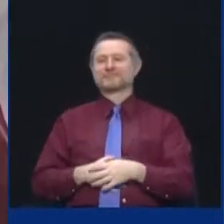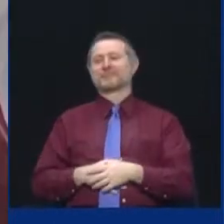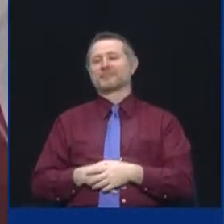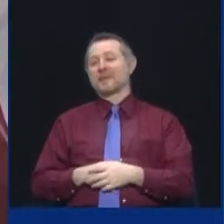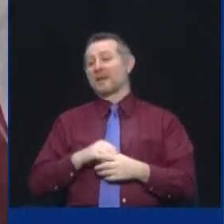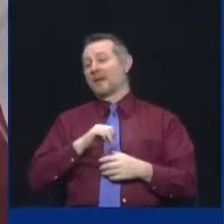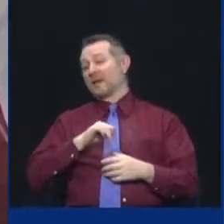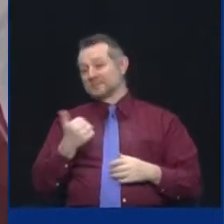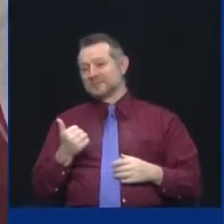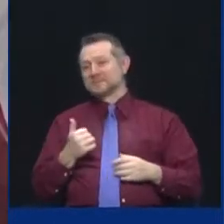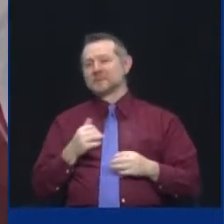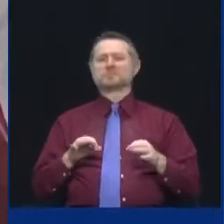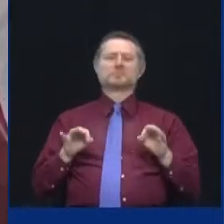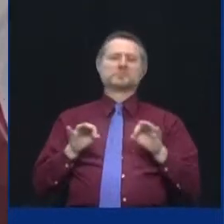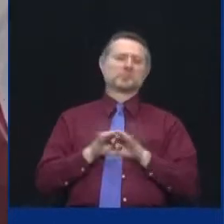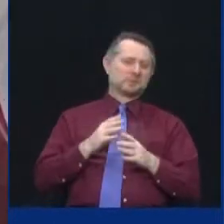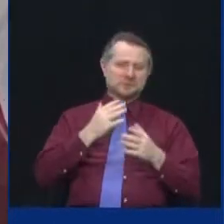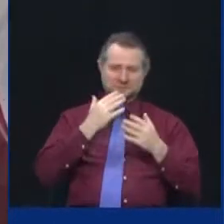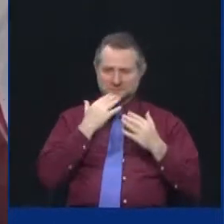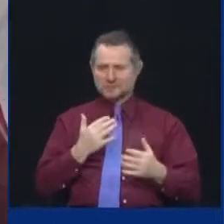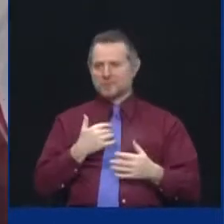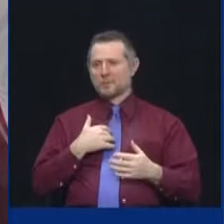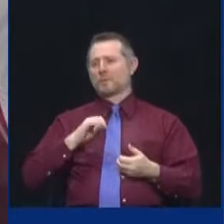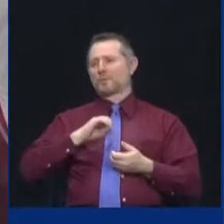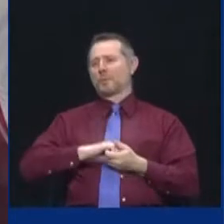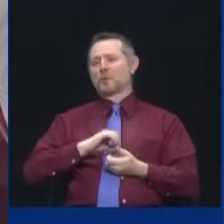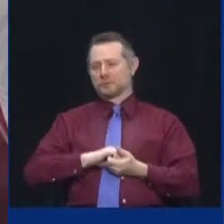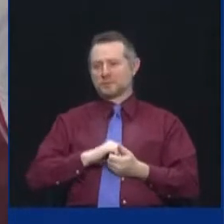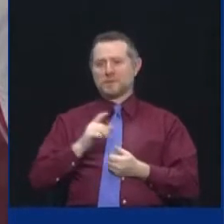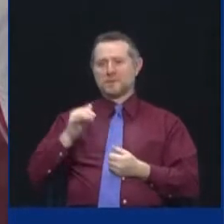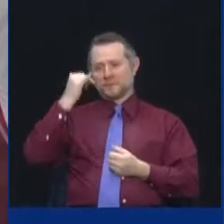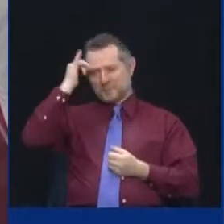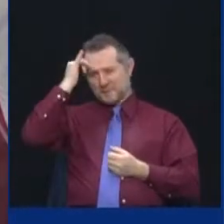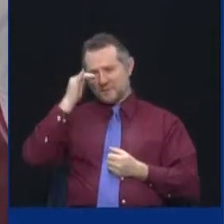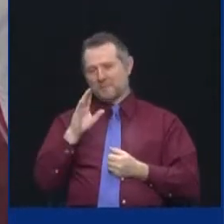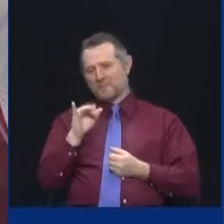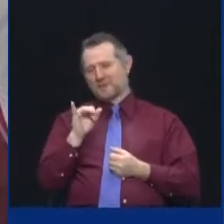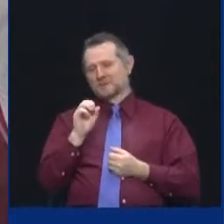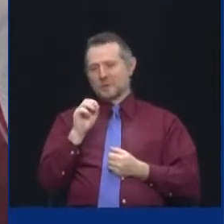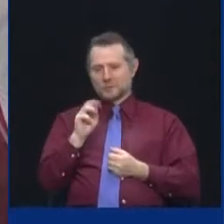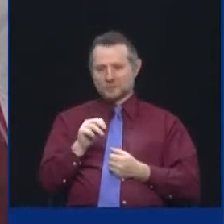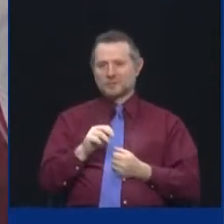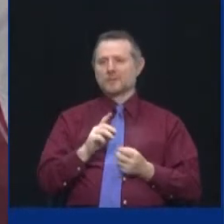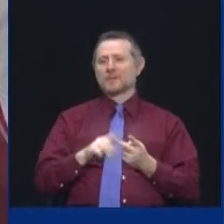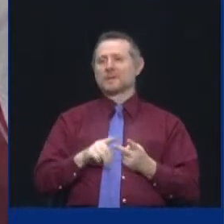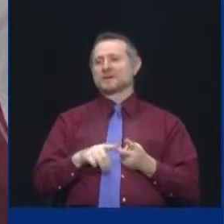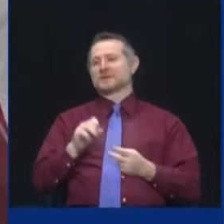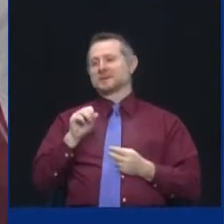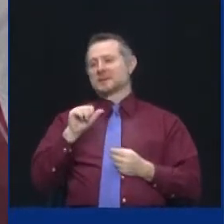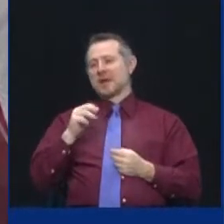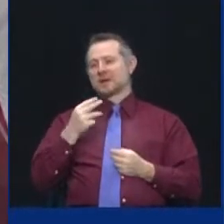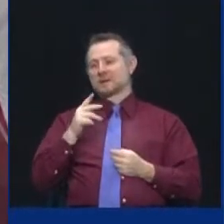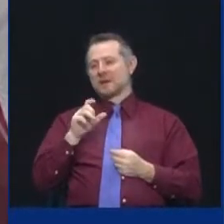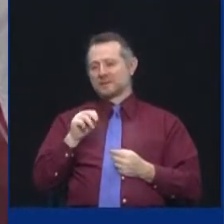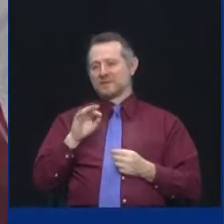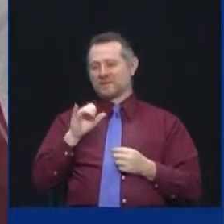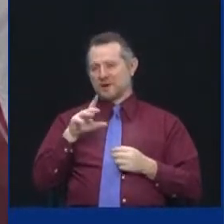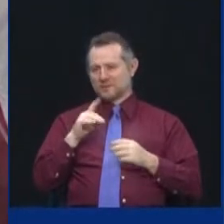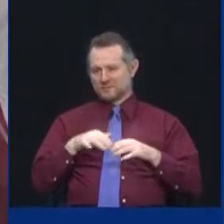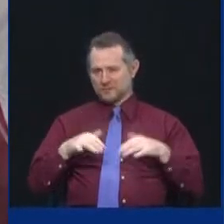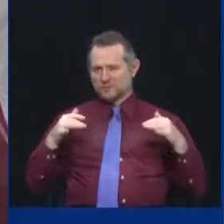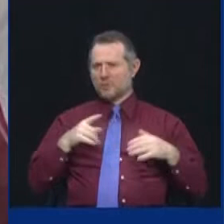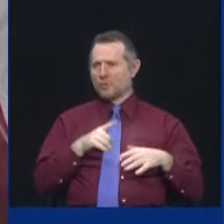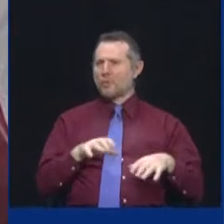Another special thank you to our partners at the Buffalo Bisons and Sahlen Field for hosting this vaccination